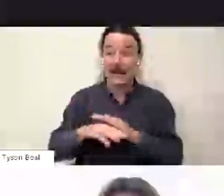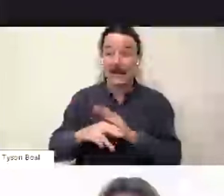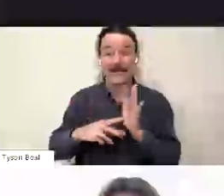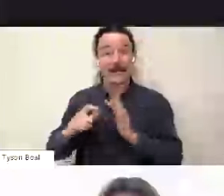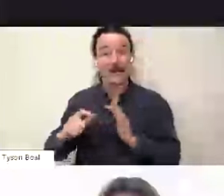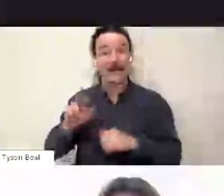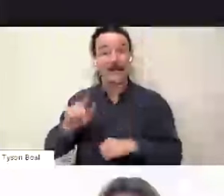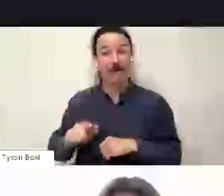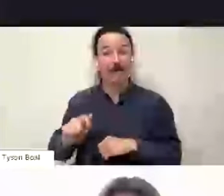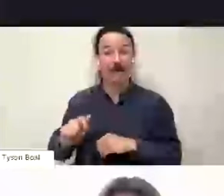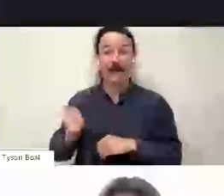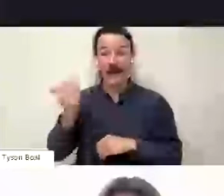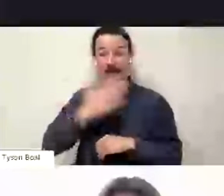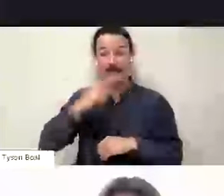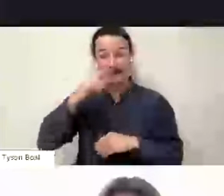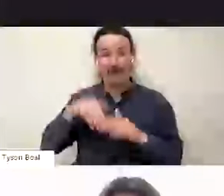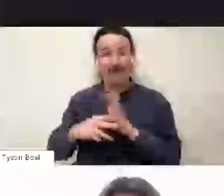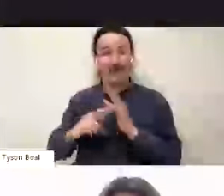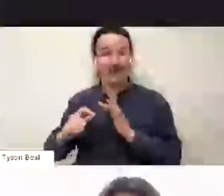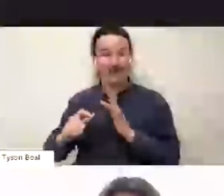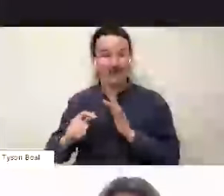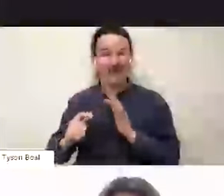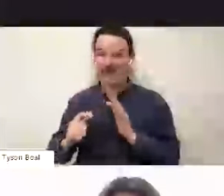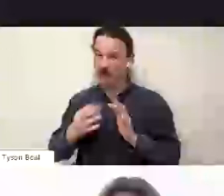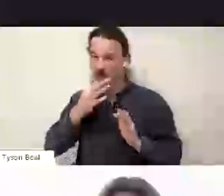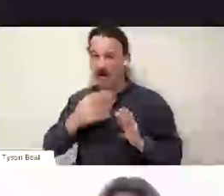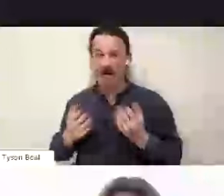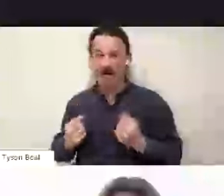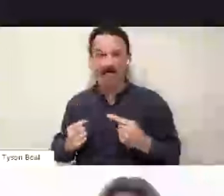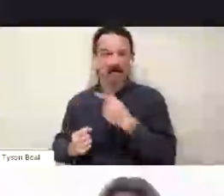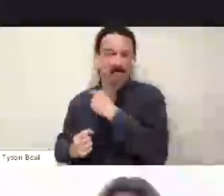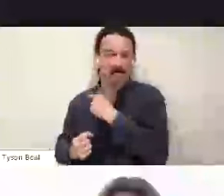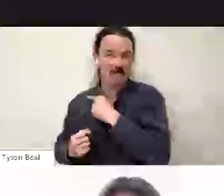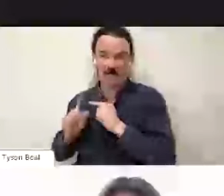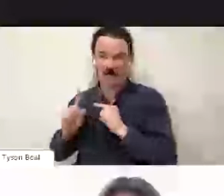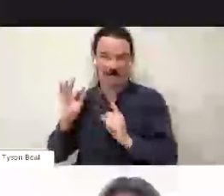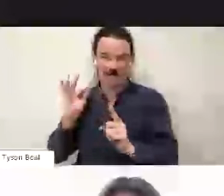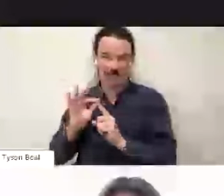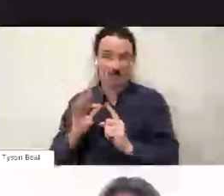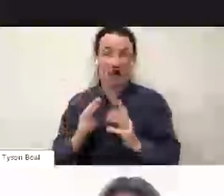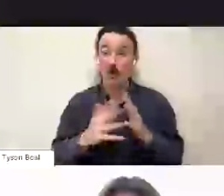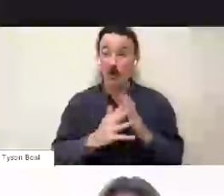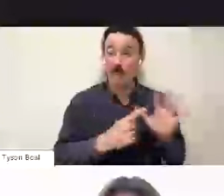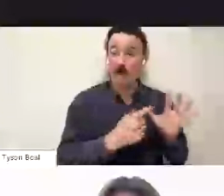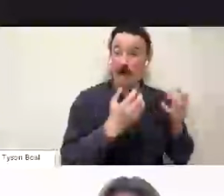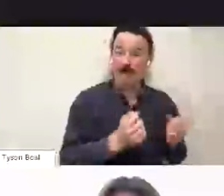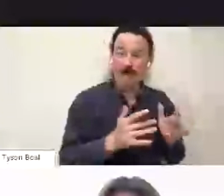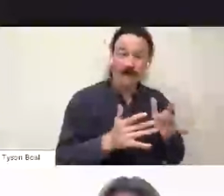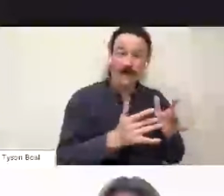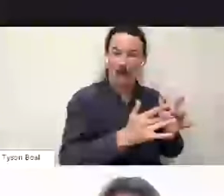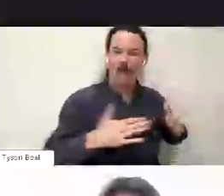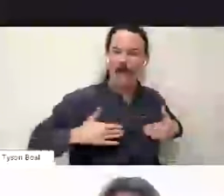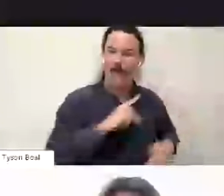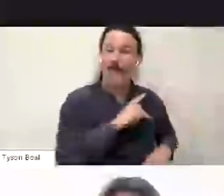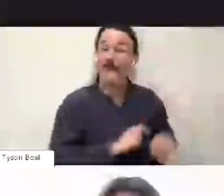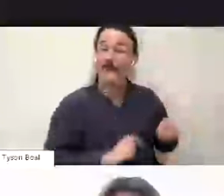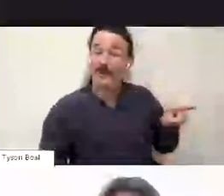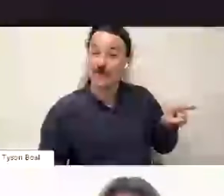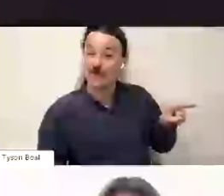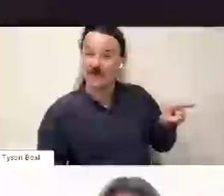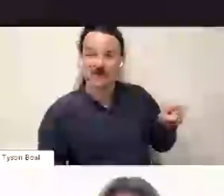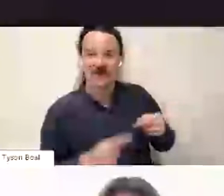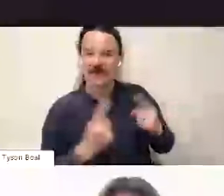time. Western Australia had a network of health professionals, really. So that wasn't the same thing. We were very keen